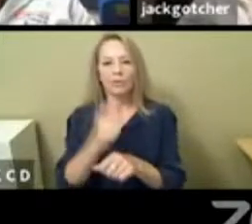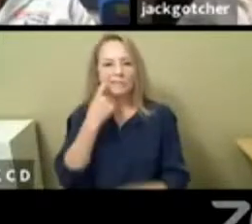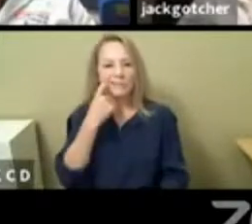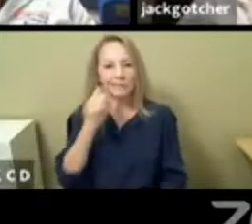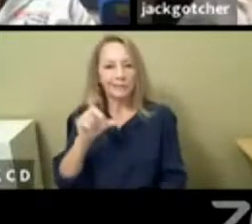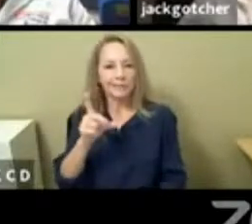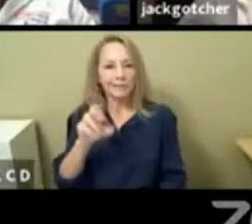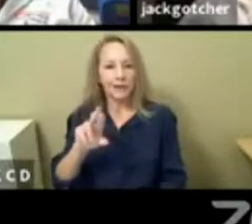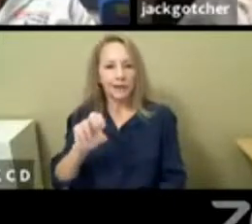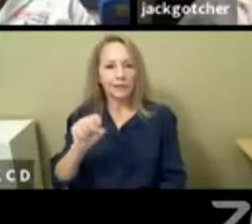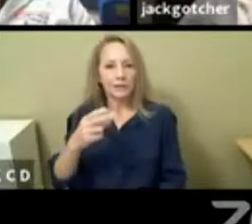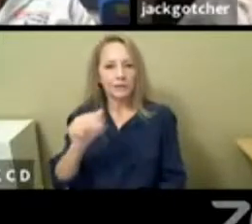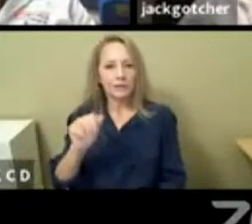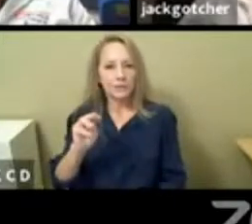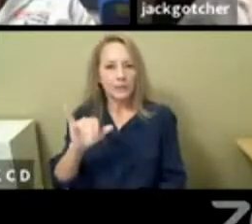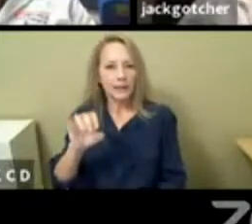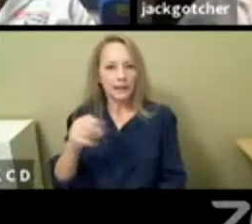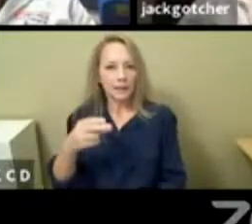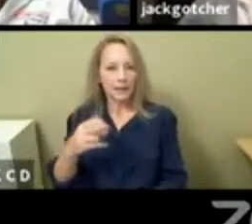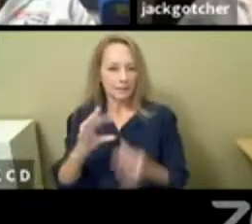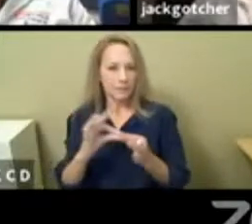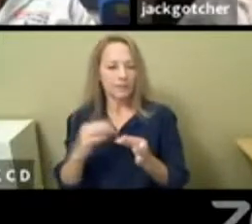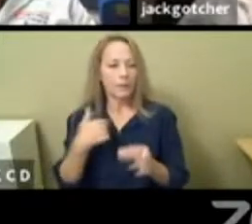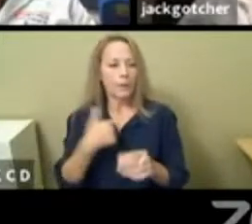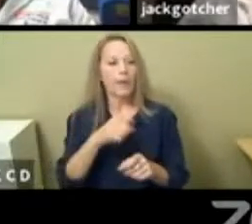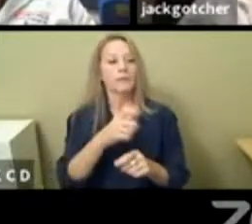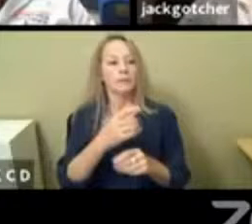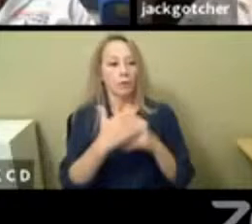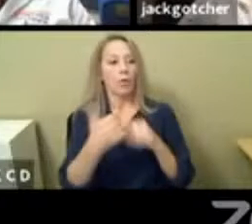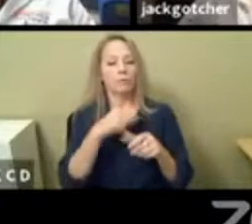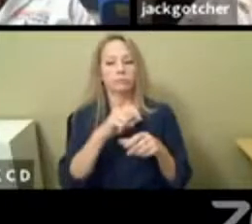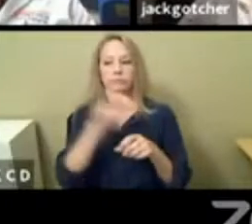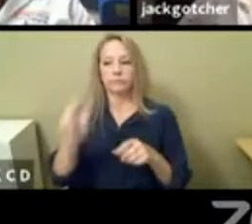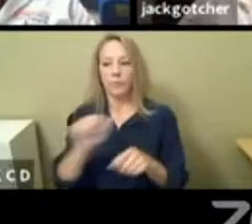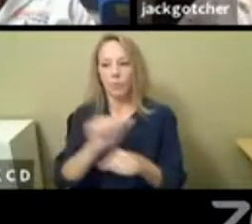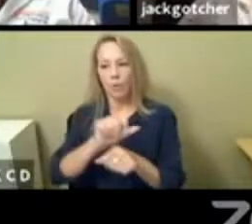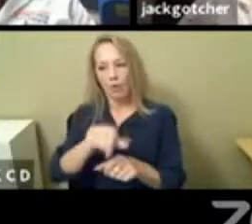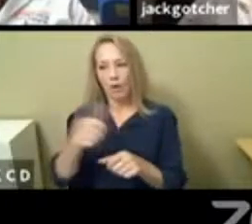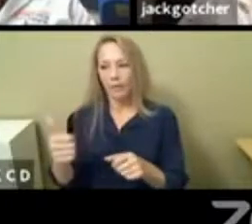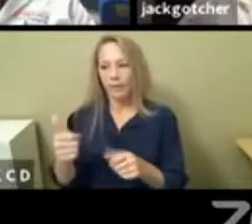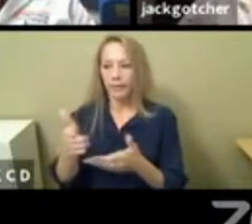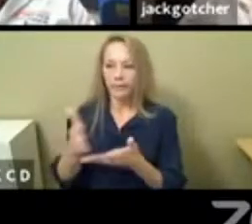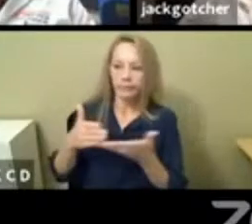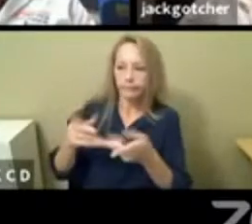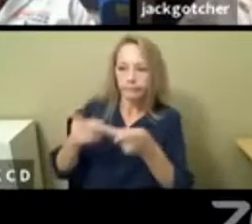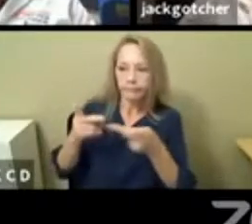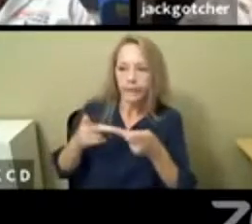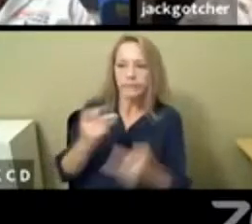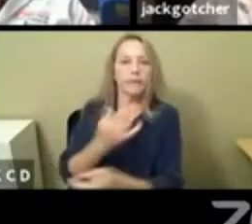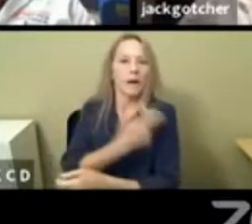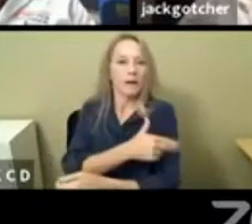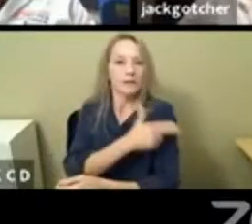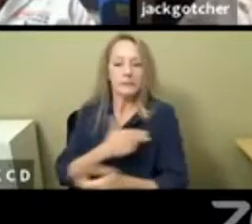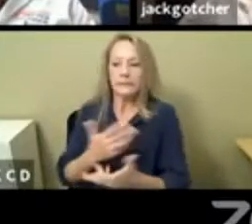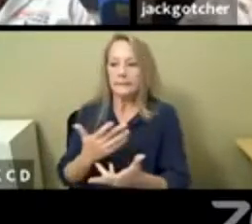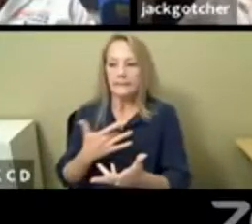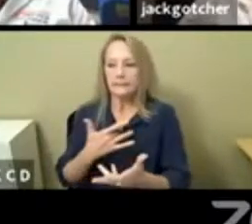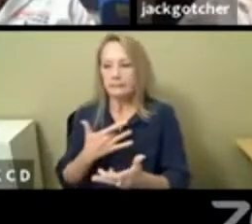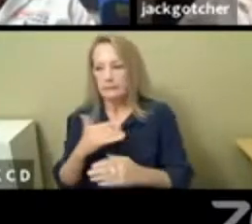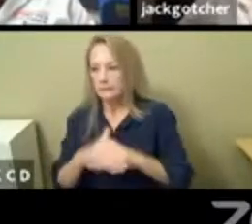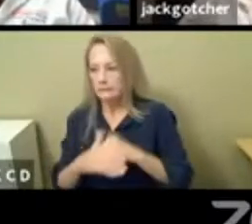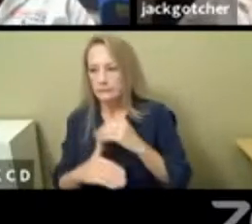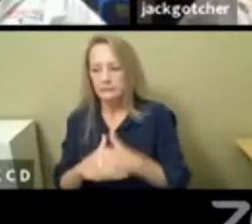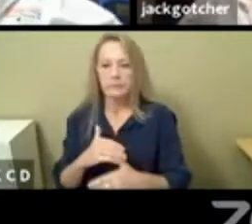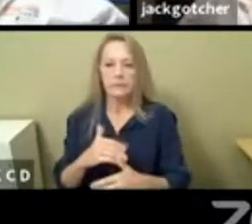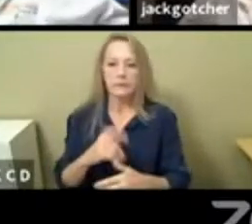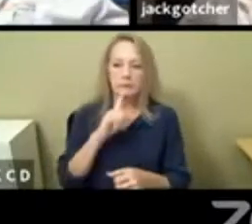we're going to be called to work in other areas of the hospital where we may or may not feel entirely comfortable. We may be cross-trained, et cetera.